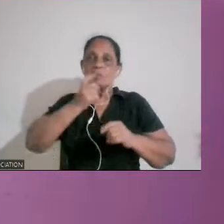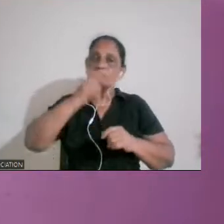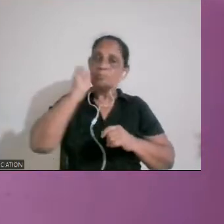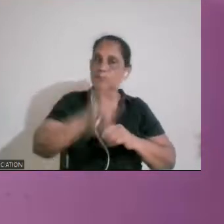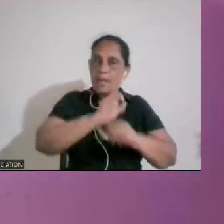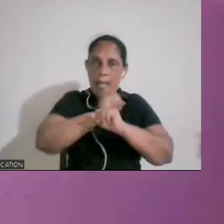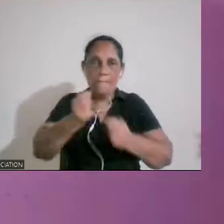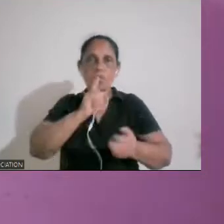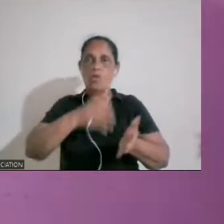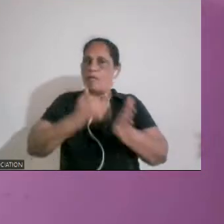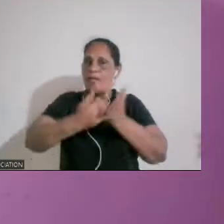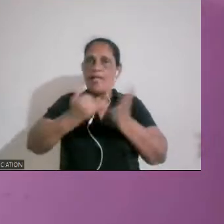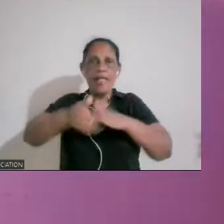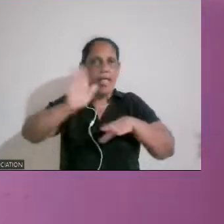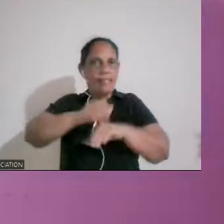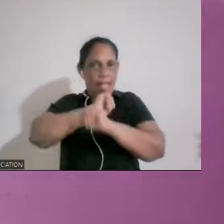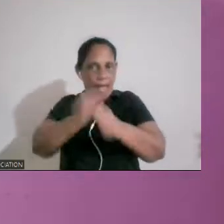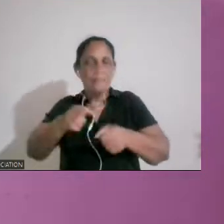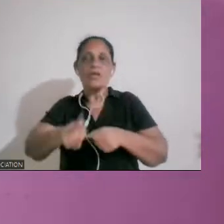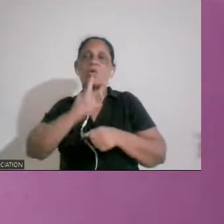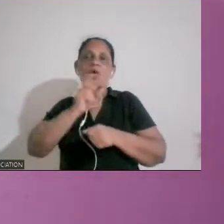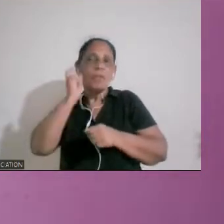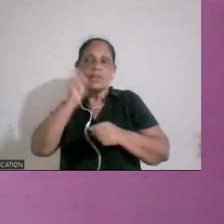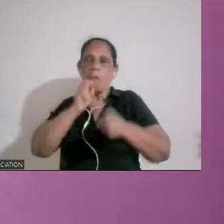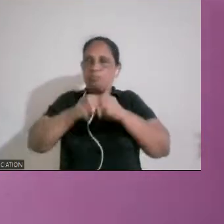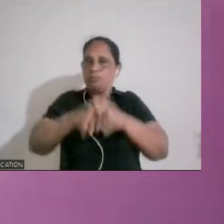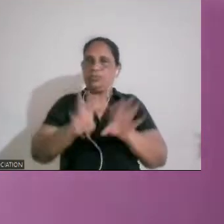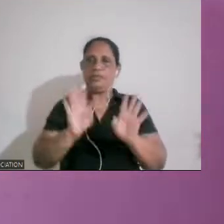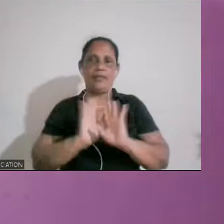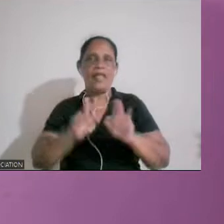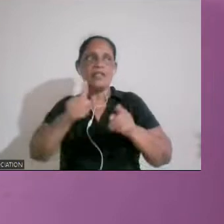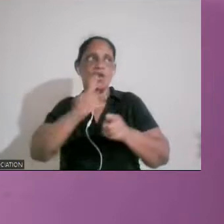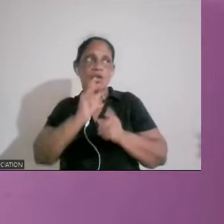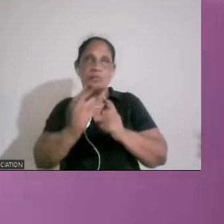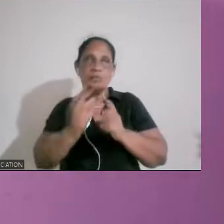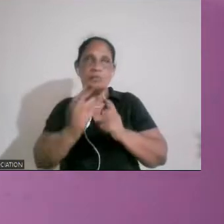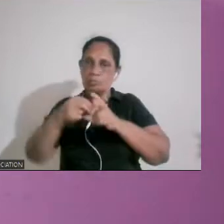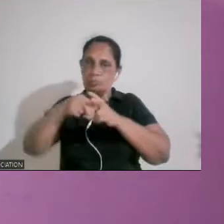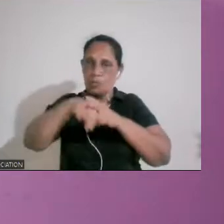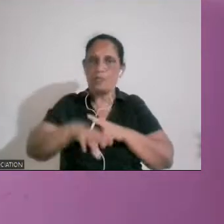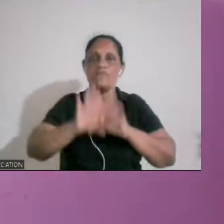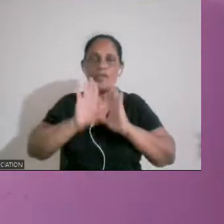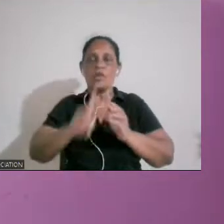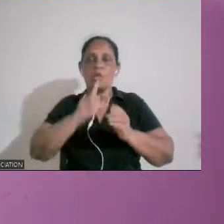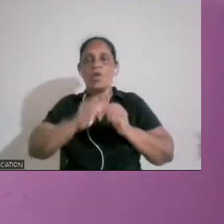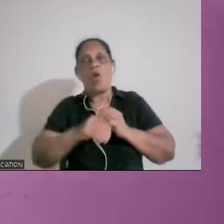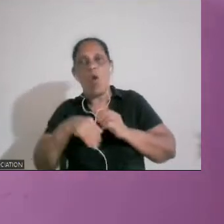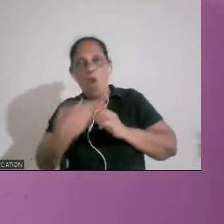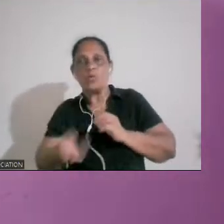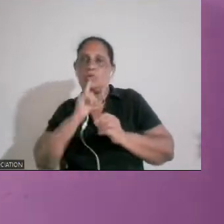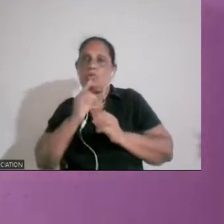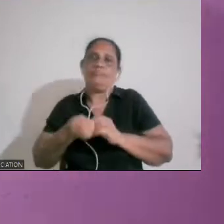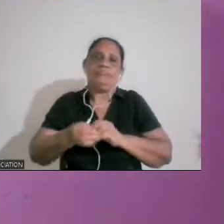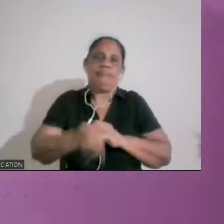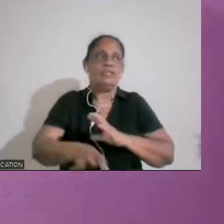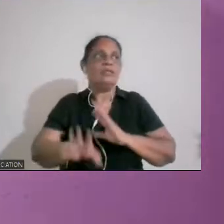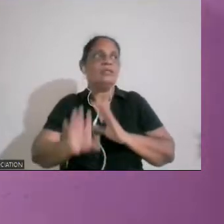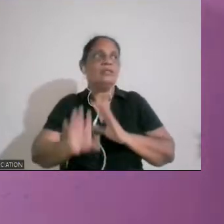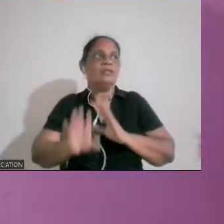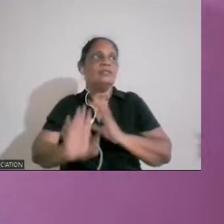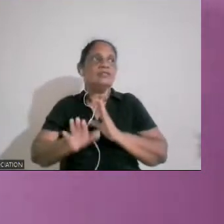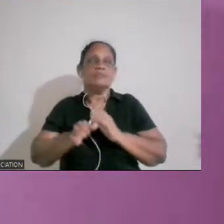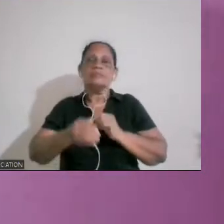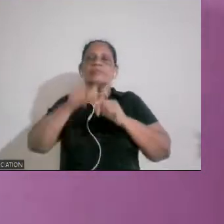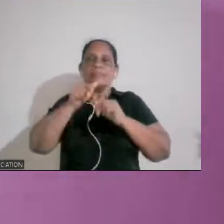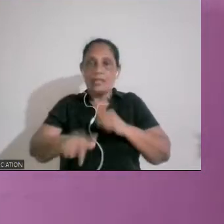no sperm and there's no unprotected sexual intercourse, the egg does not get fertilized, it moves down and then has to be sent out of